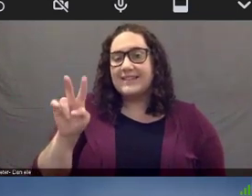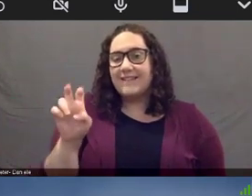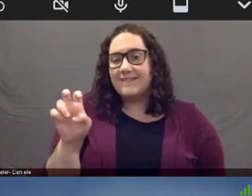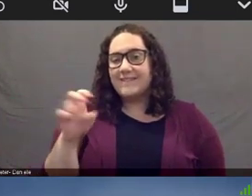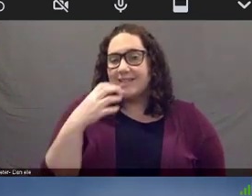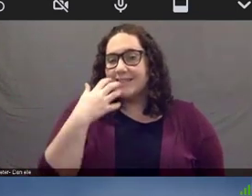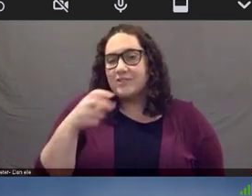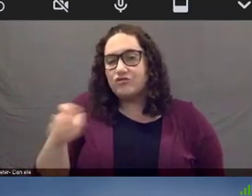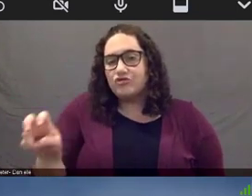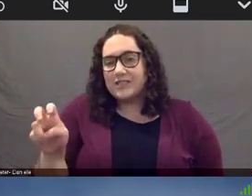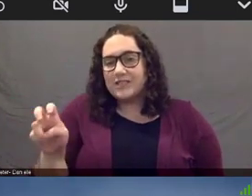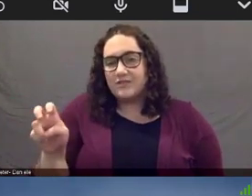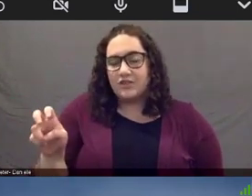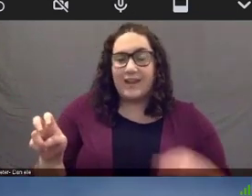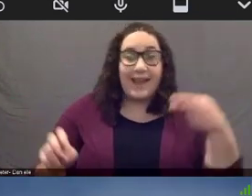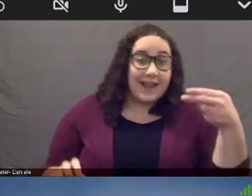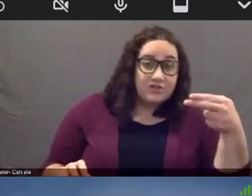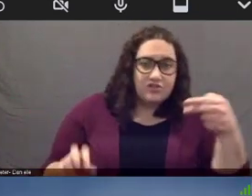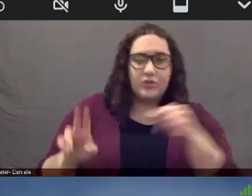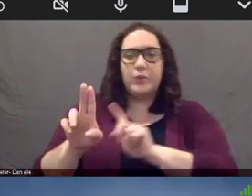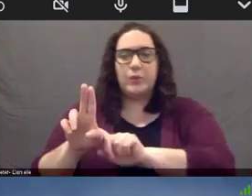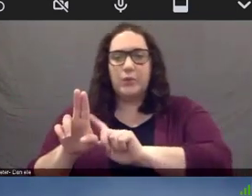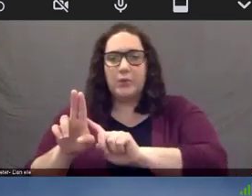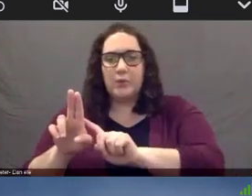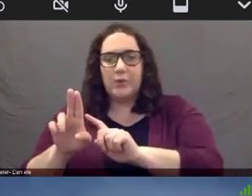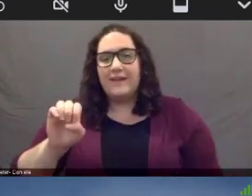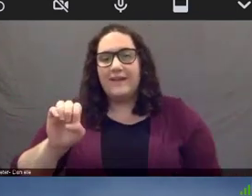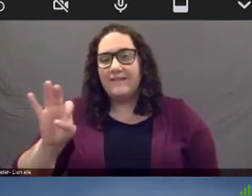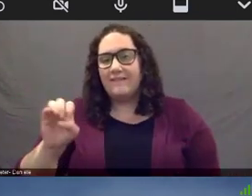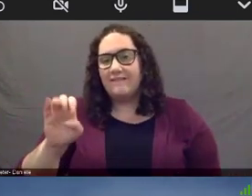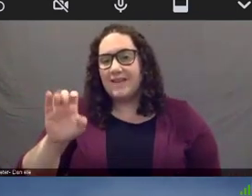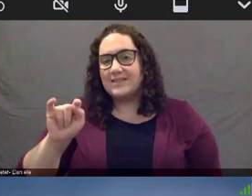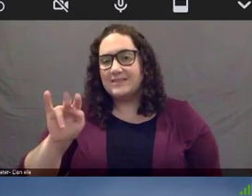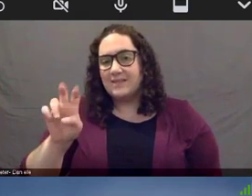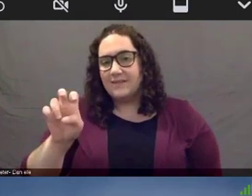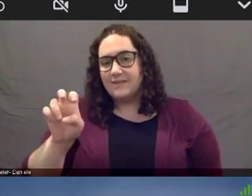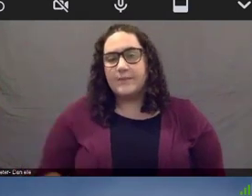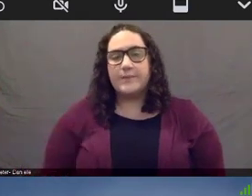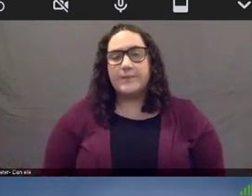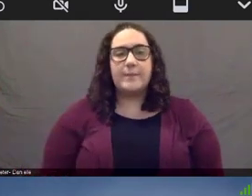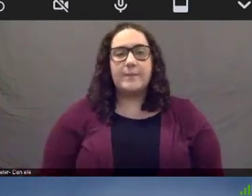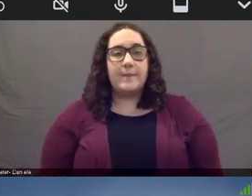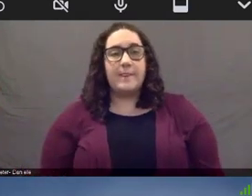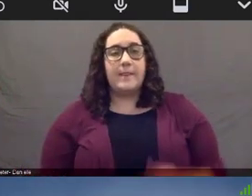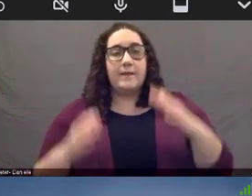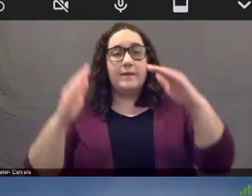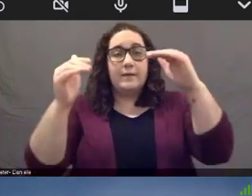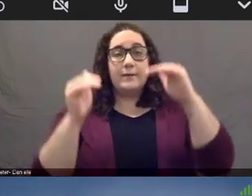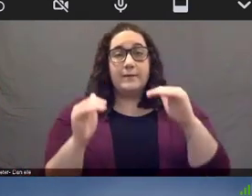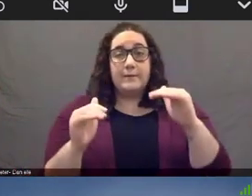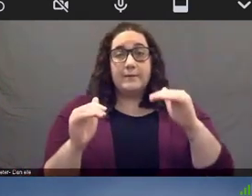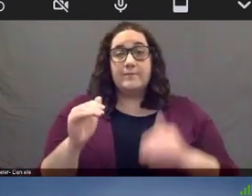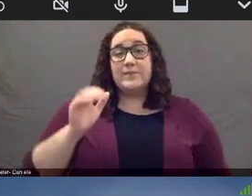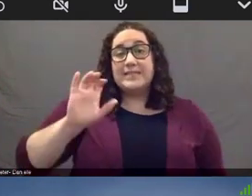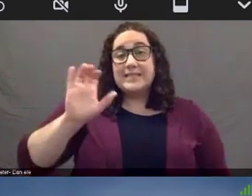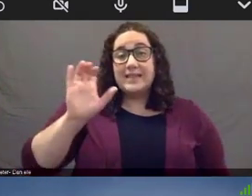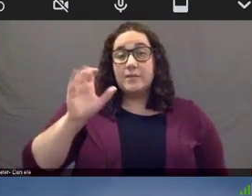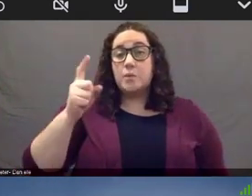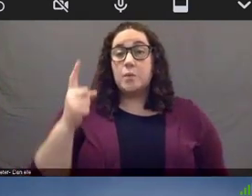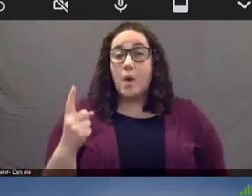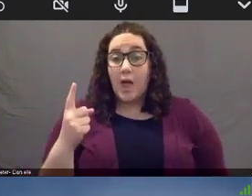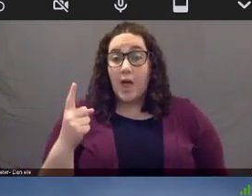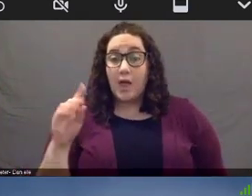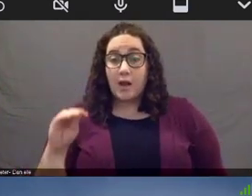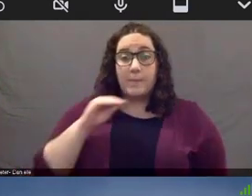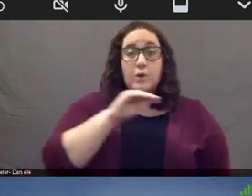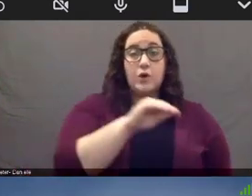We know that C1 is our initial condition, and then we can put this into the solution that we have to find how much time it takes to heat something up or